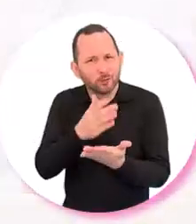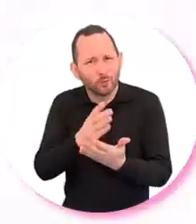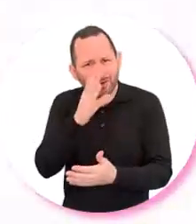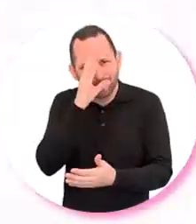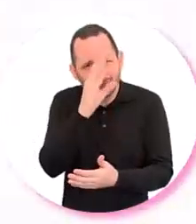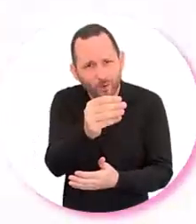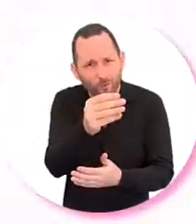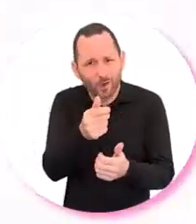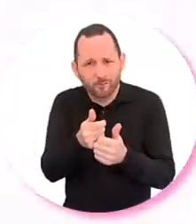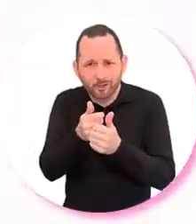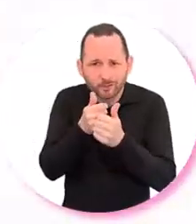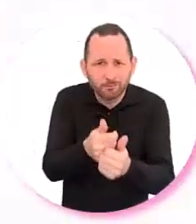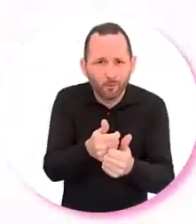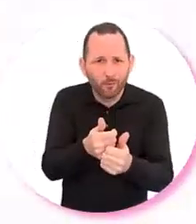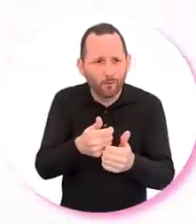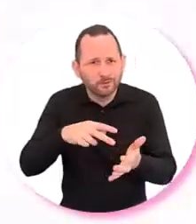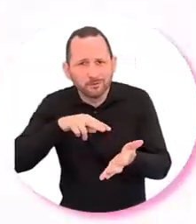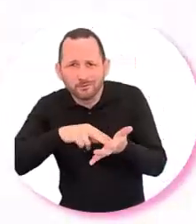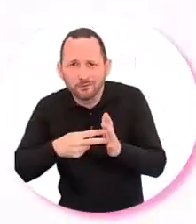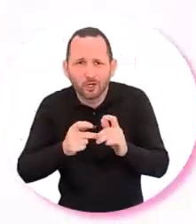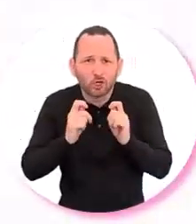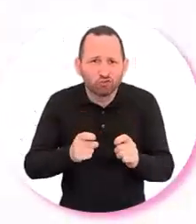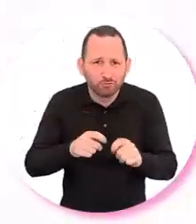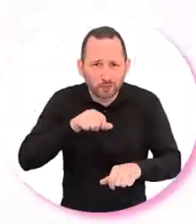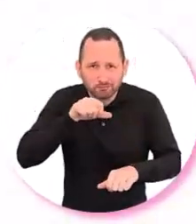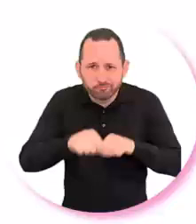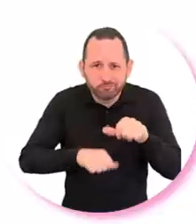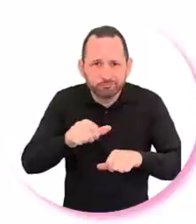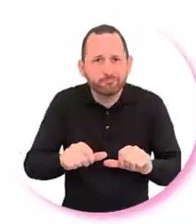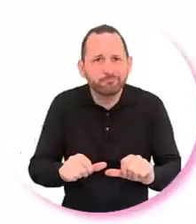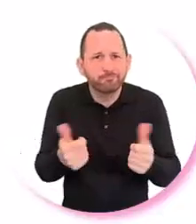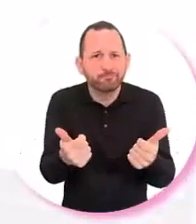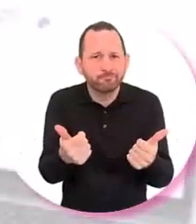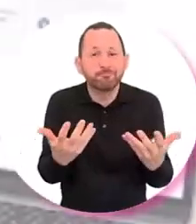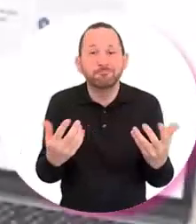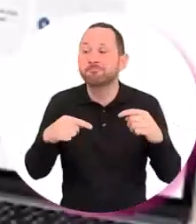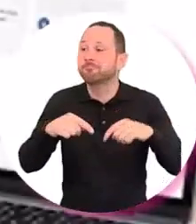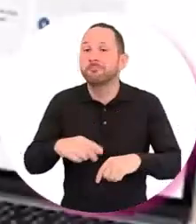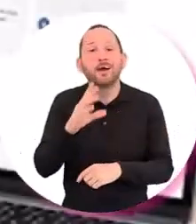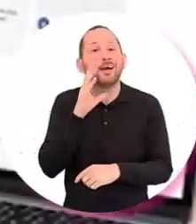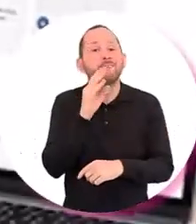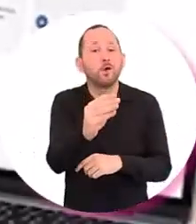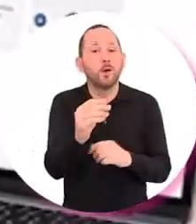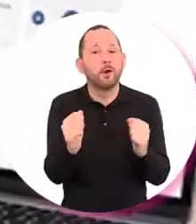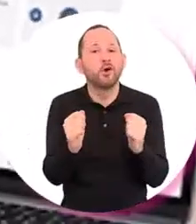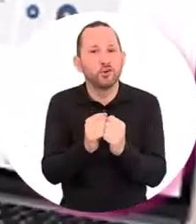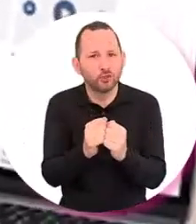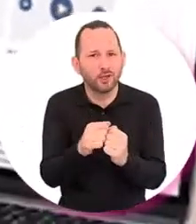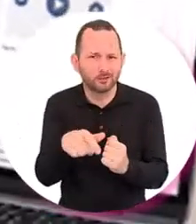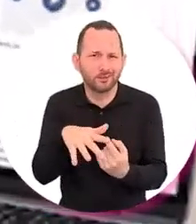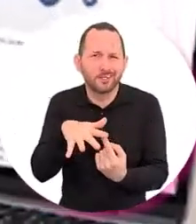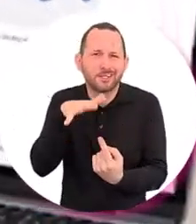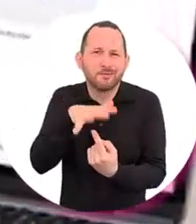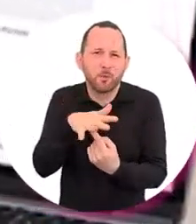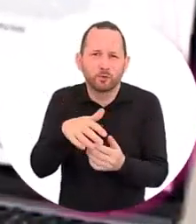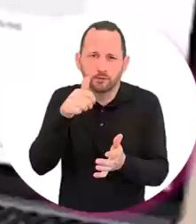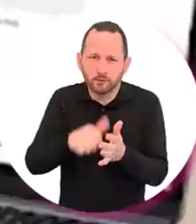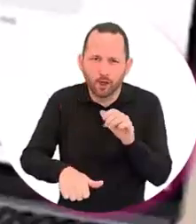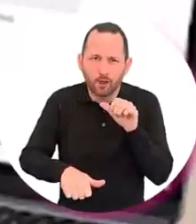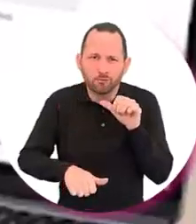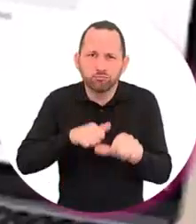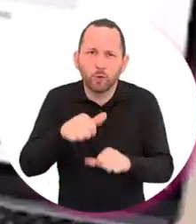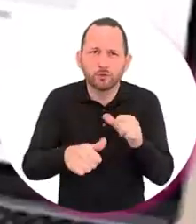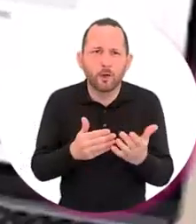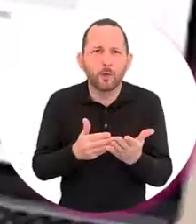going to talk about something essential to your treatment: informed consent, and how we have made this important process straightforward and